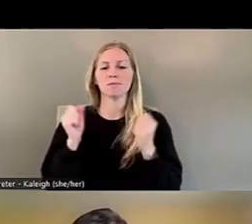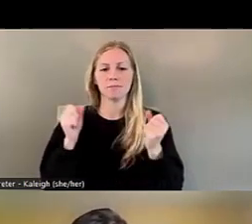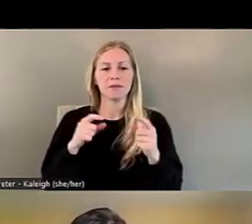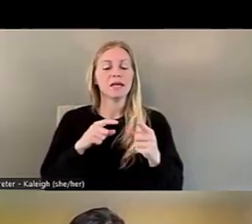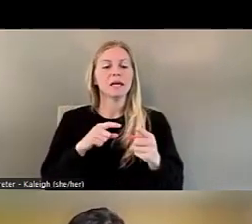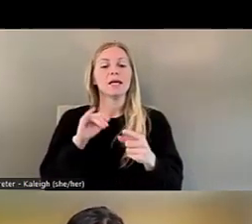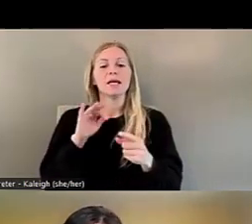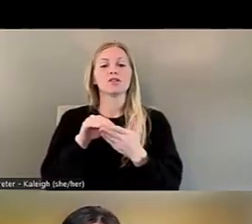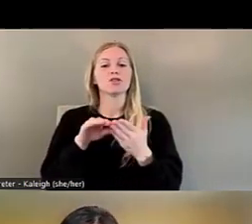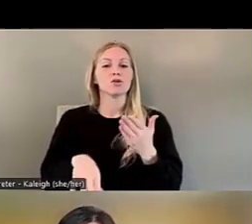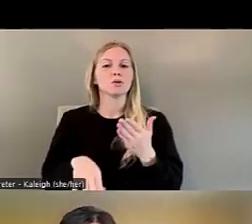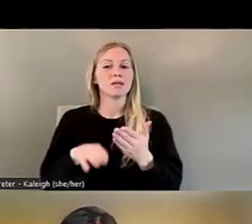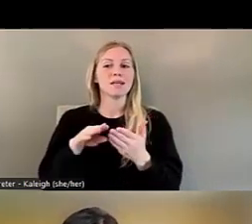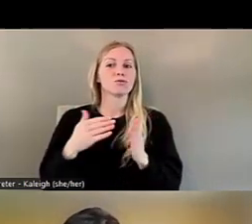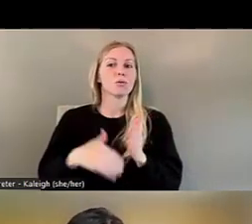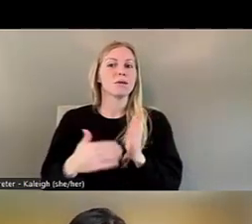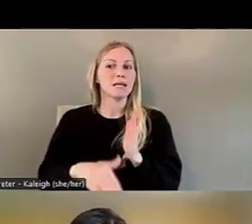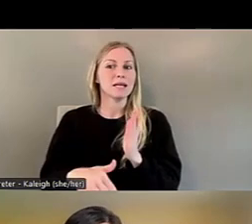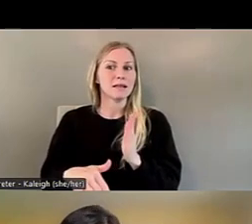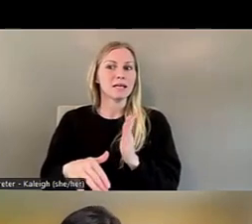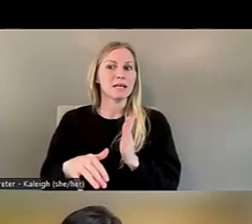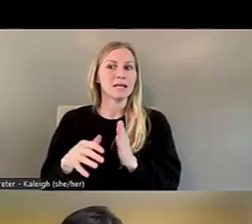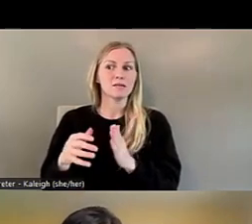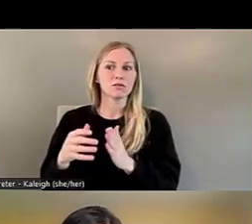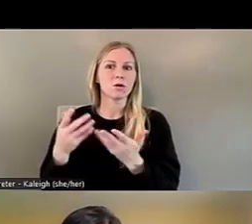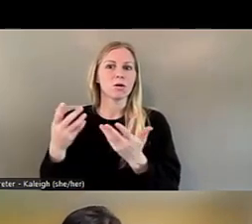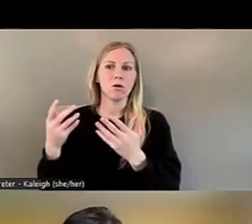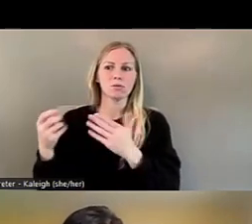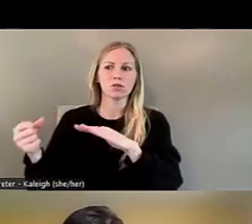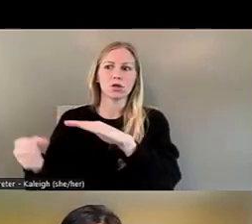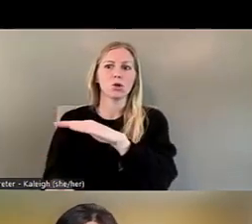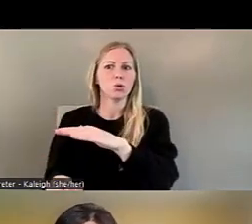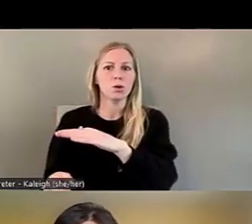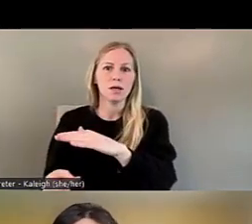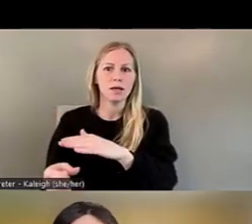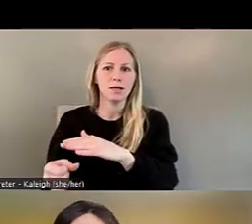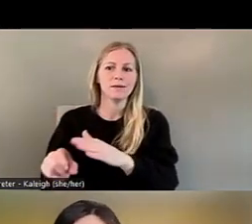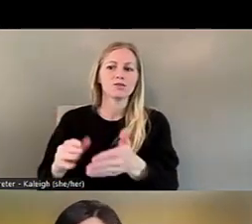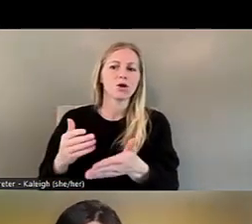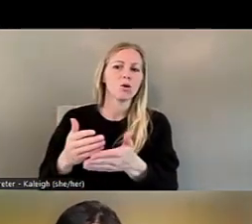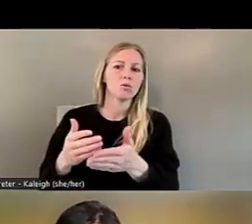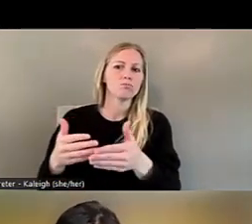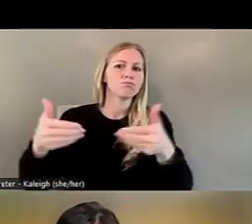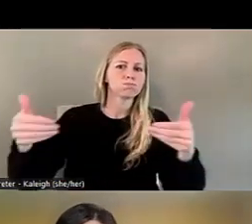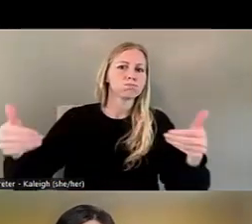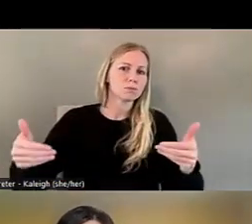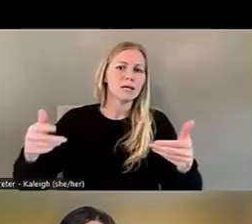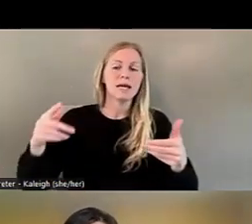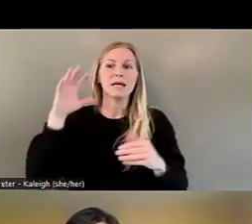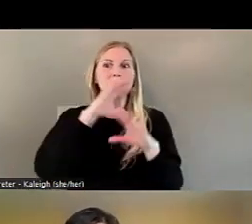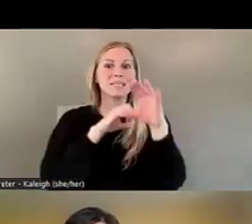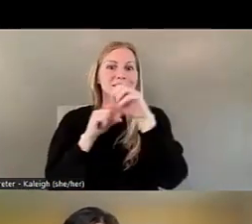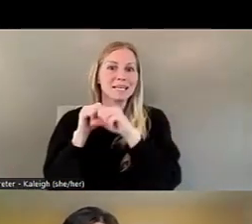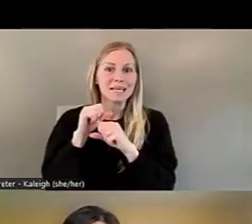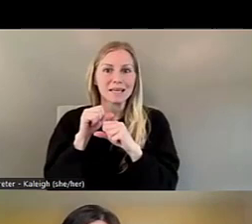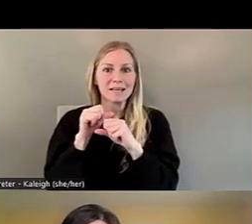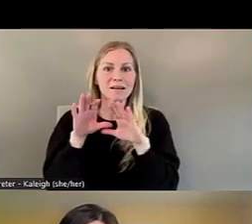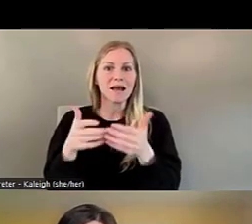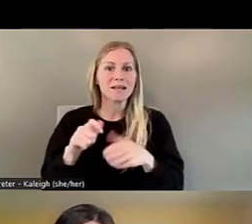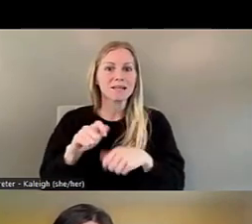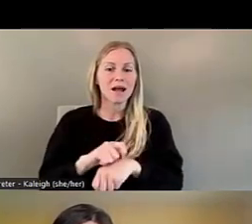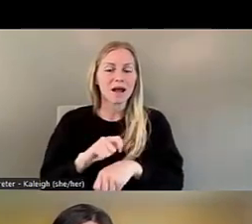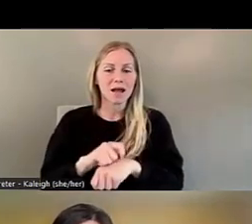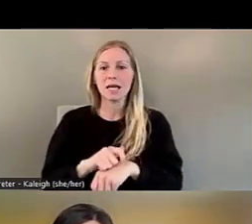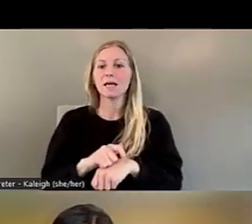secluded and missing significant instructional time as a result, that's also one factor to consider